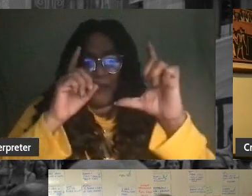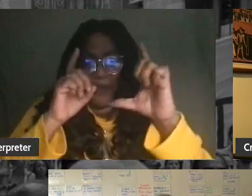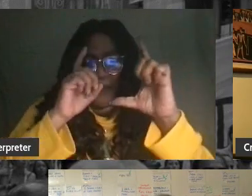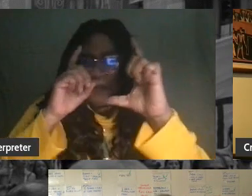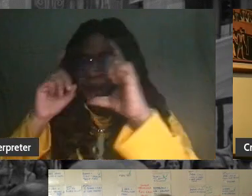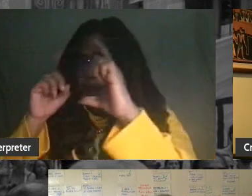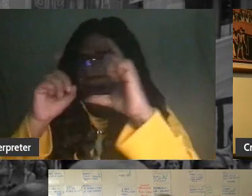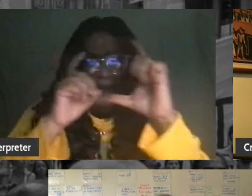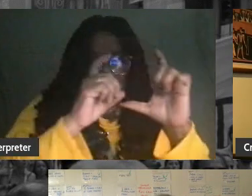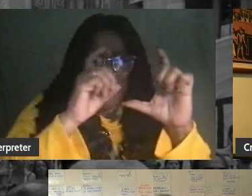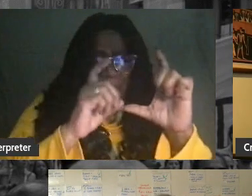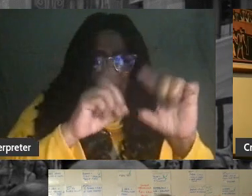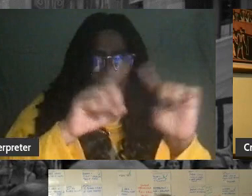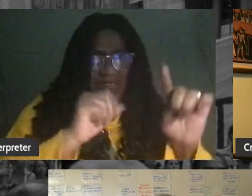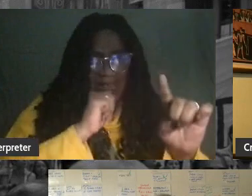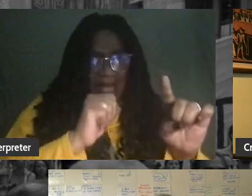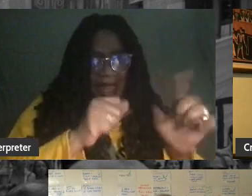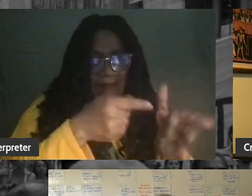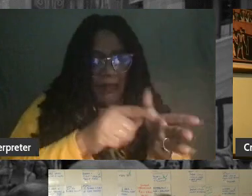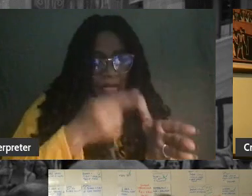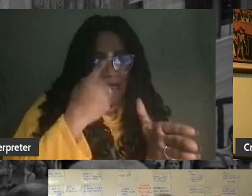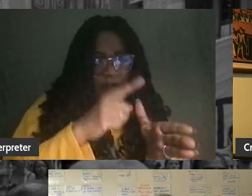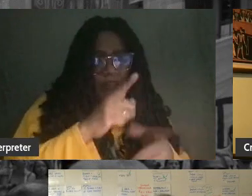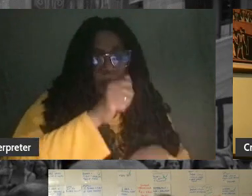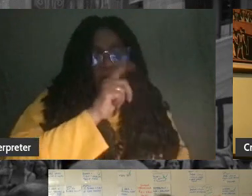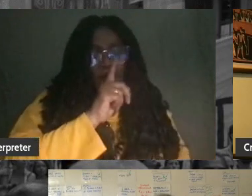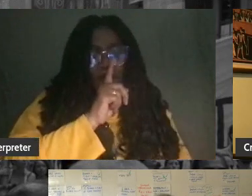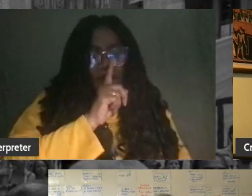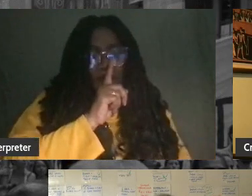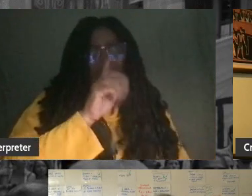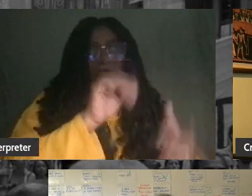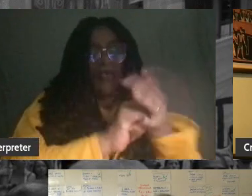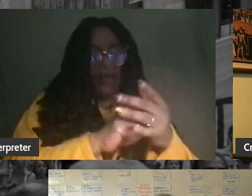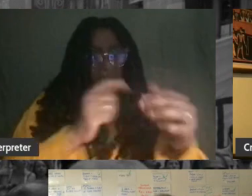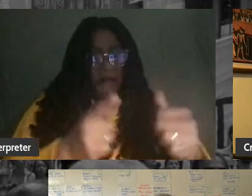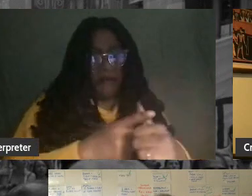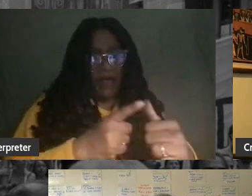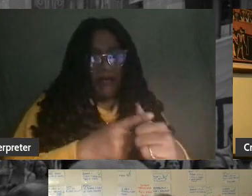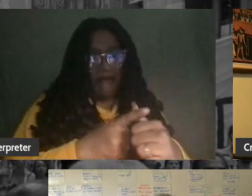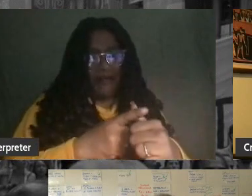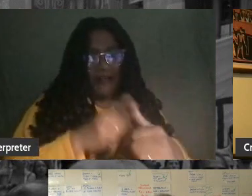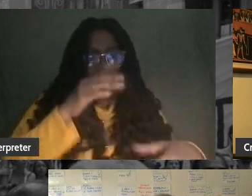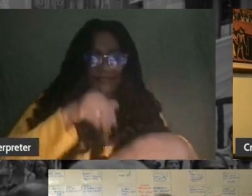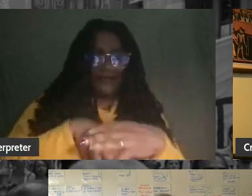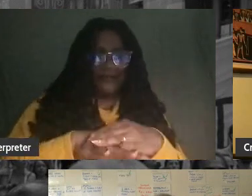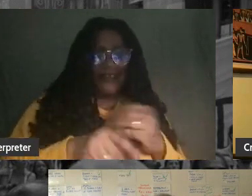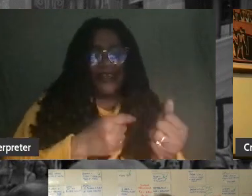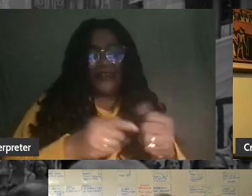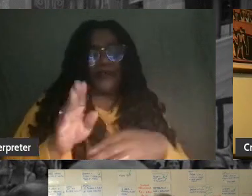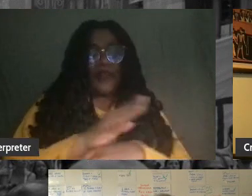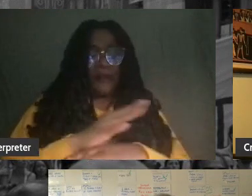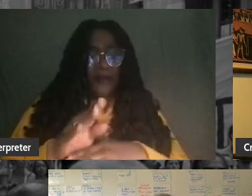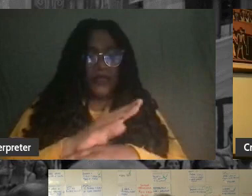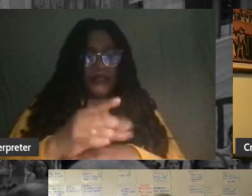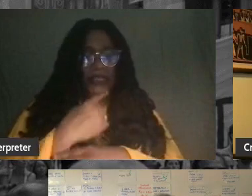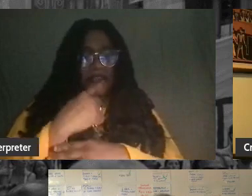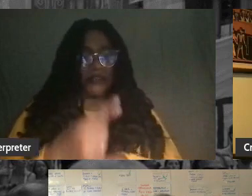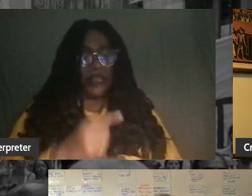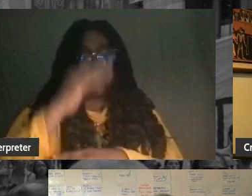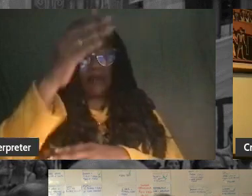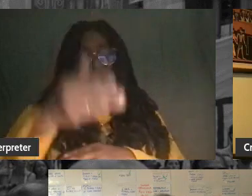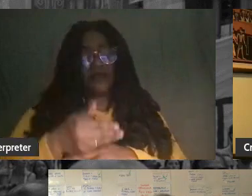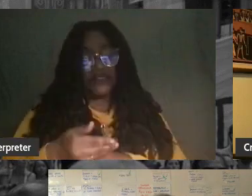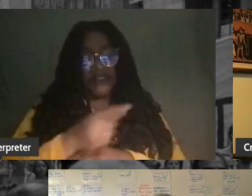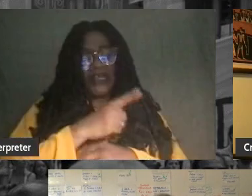for. So that was kind of my first foray into the business. So, as you mentioned in my introduction, I did